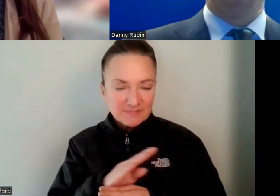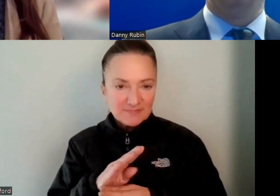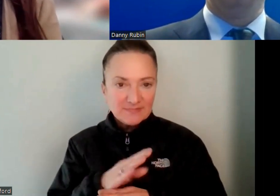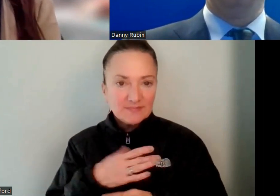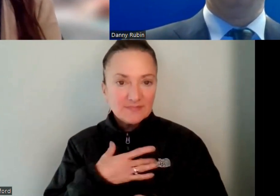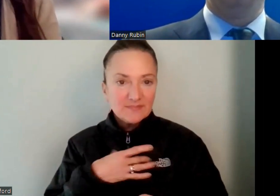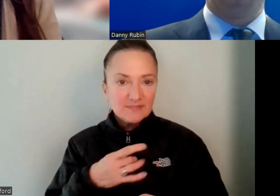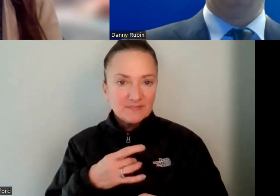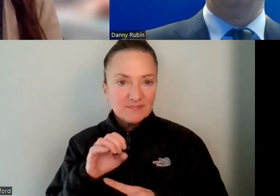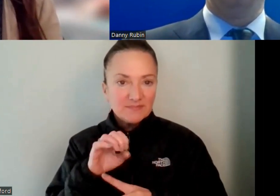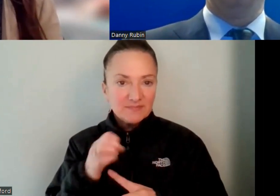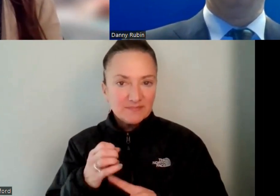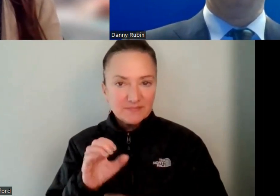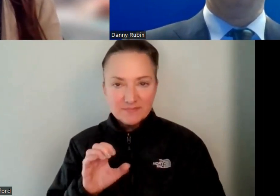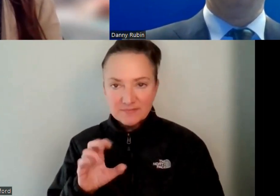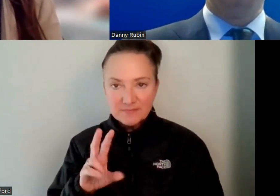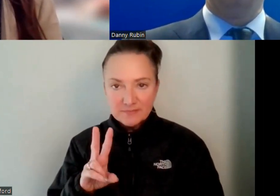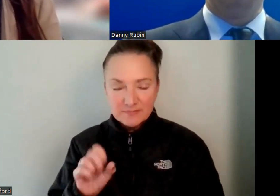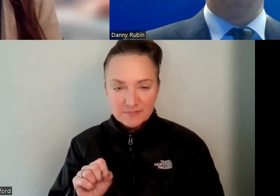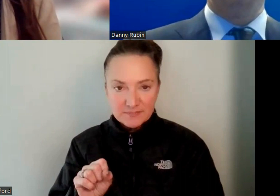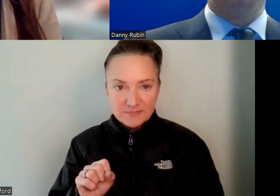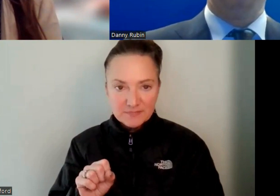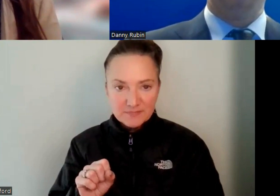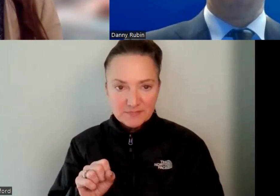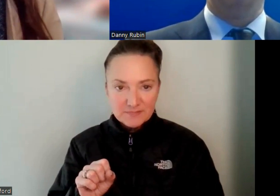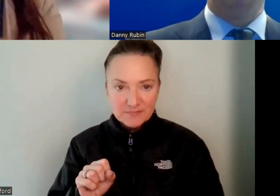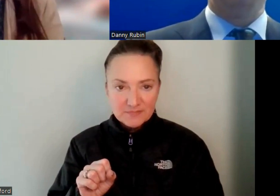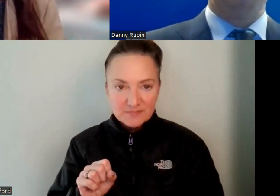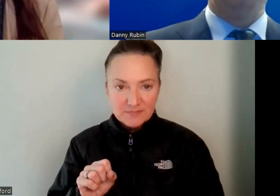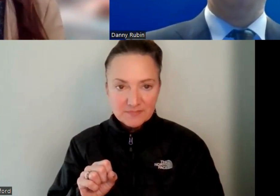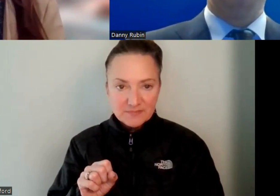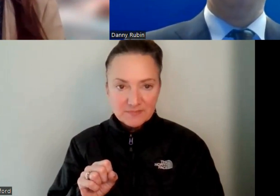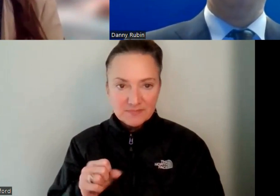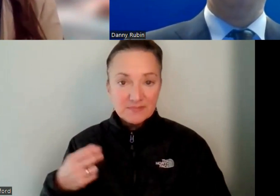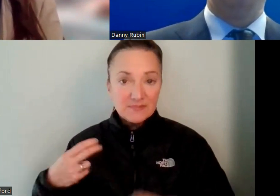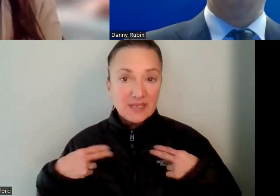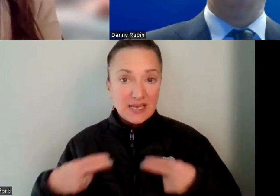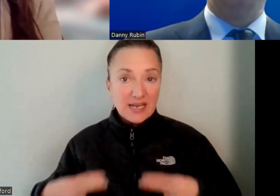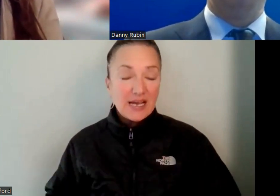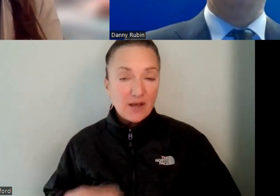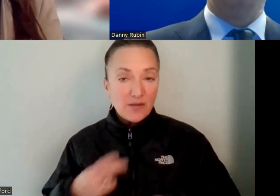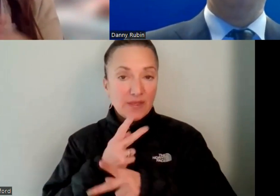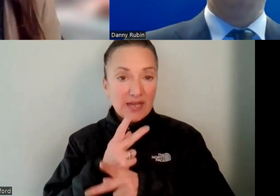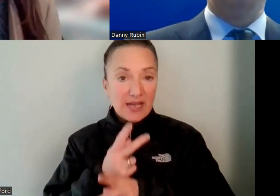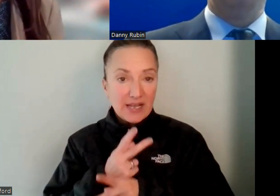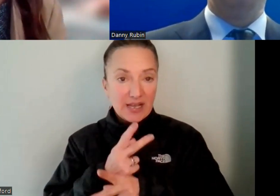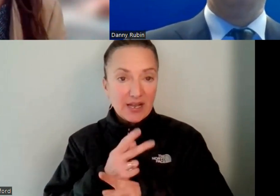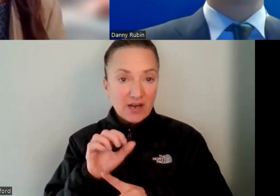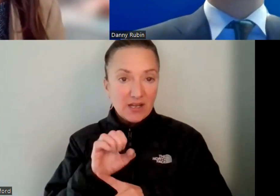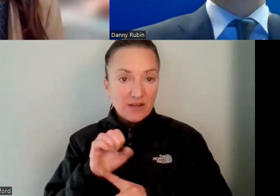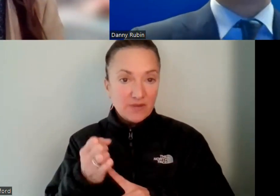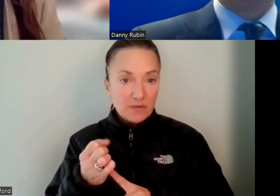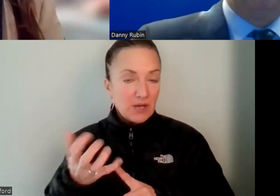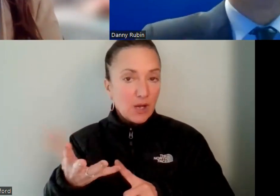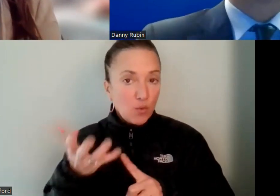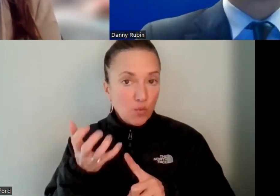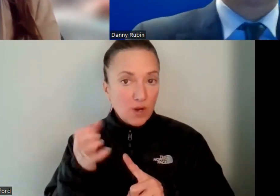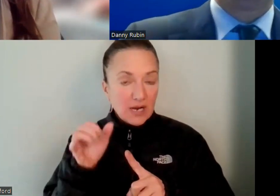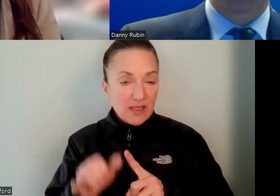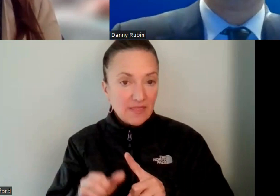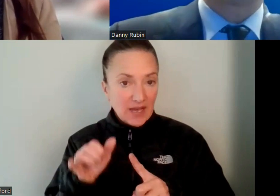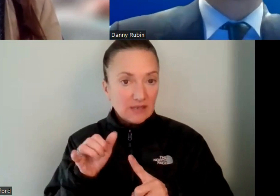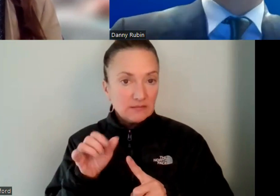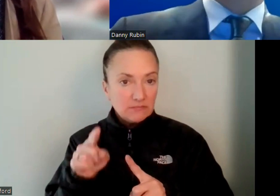Pharmacy. And most importantly, I got to be in a healthcare environment, and that's something I wanted to work for.